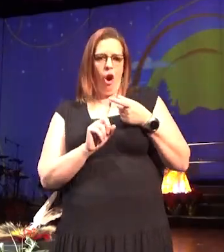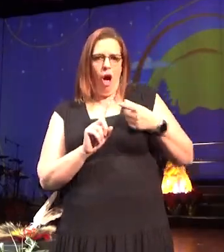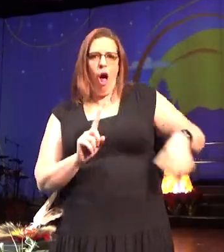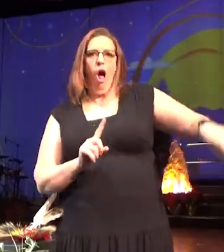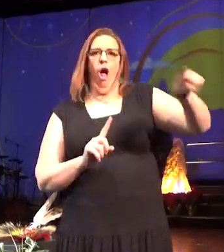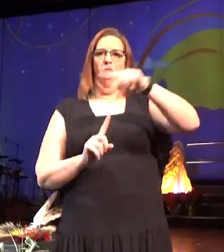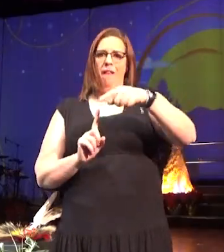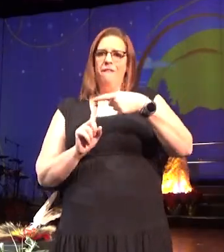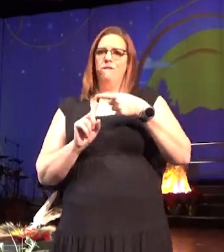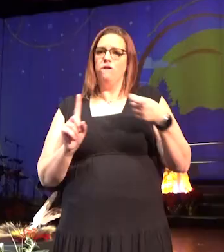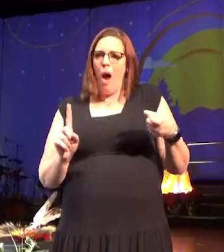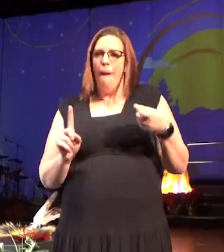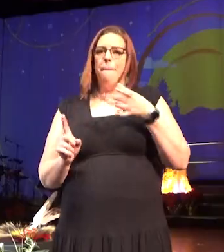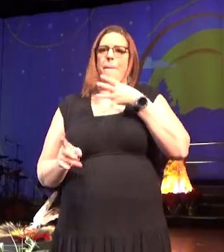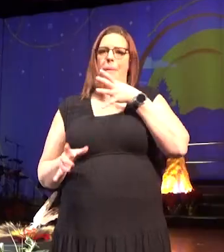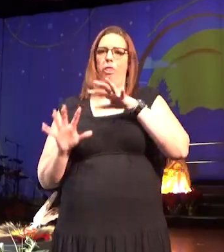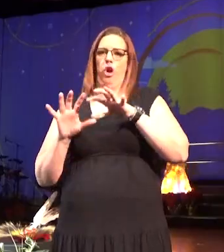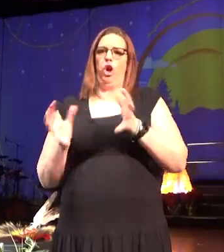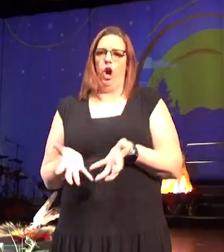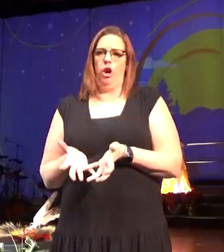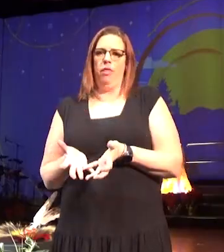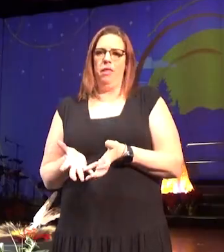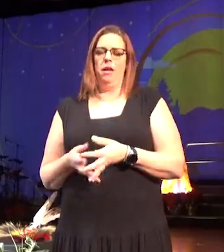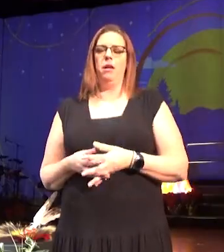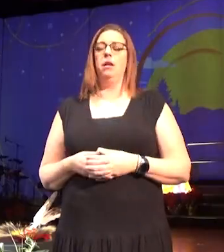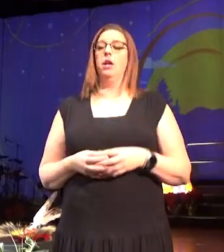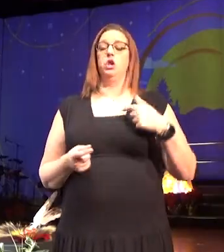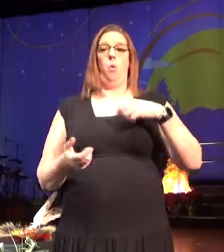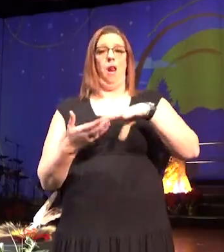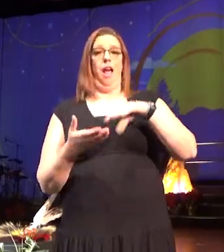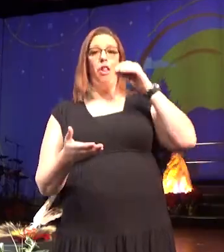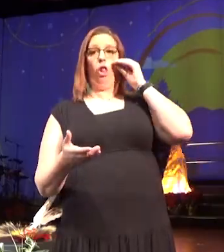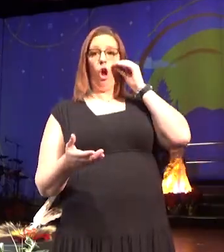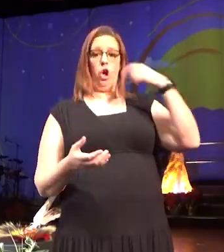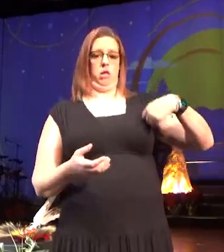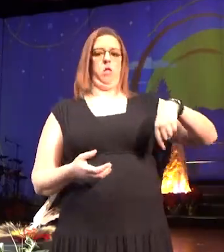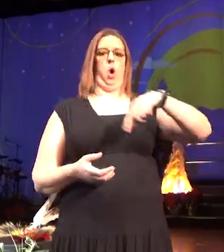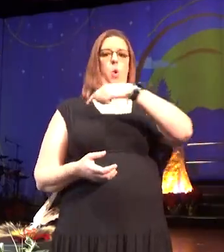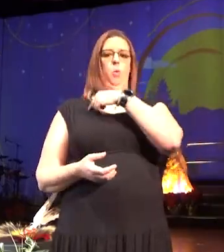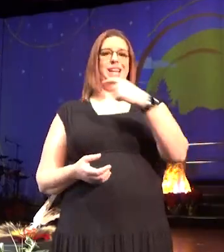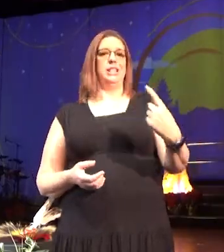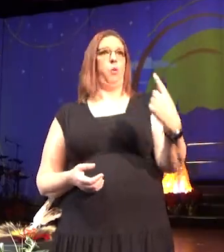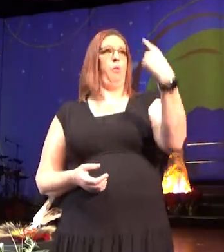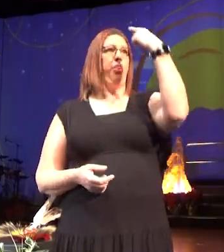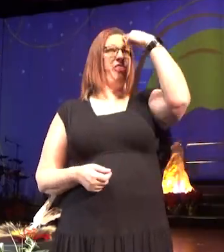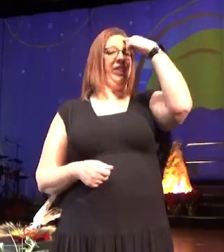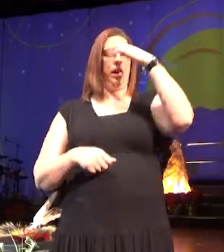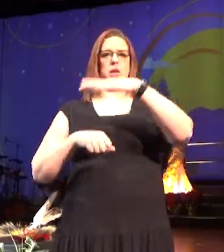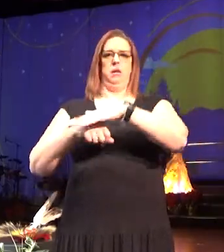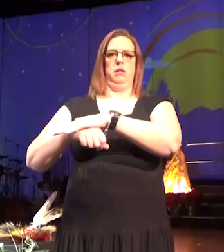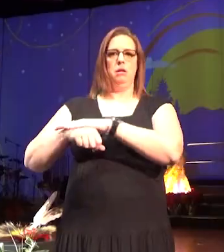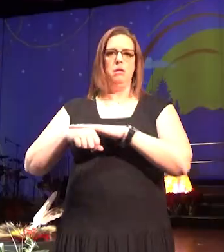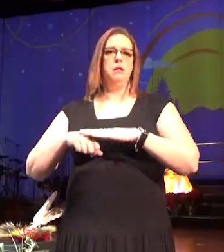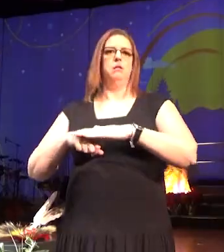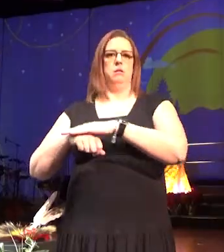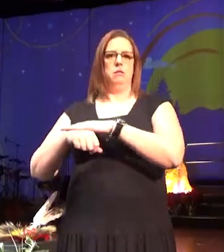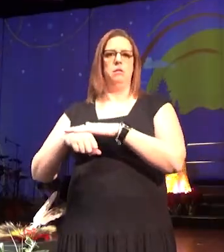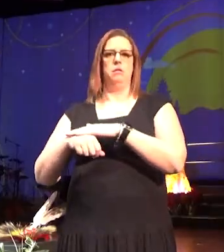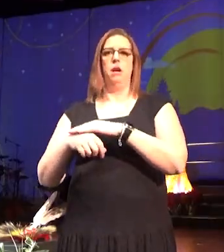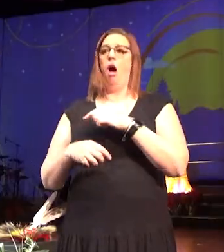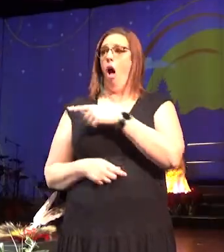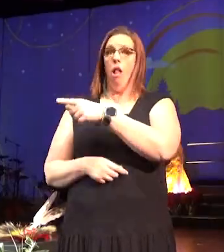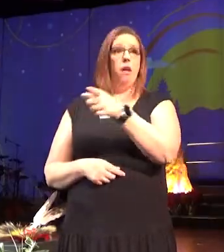Earth. And this is where I learned that we need to think indigenous. Because all of